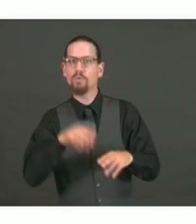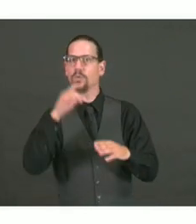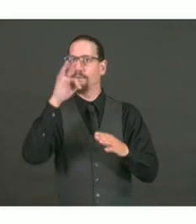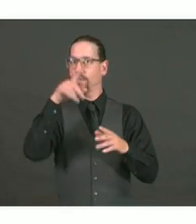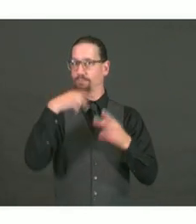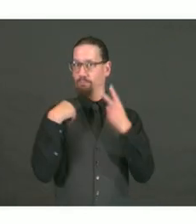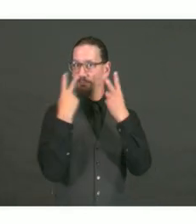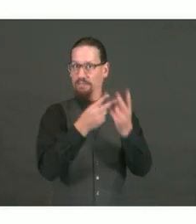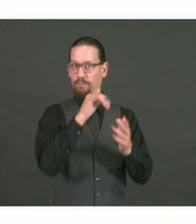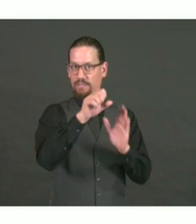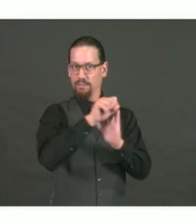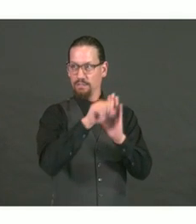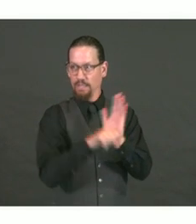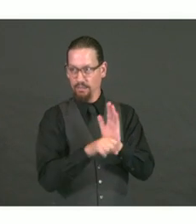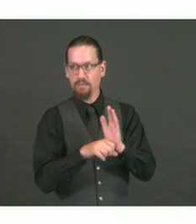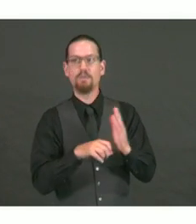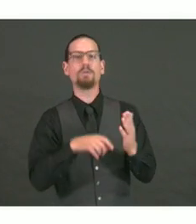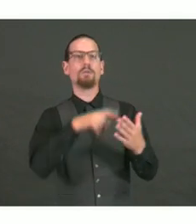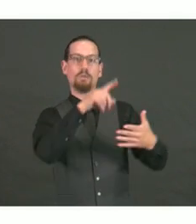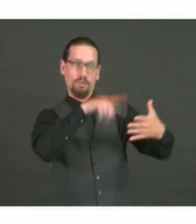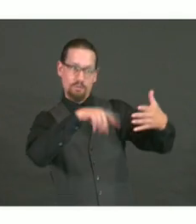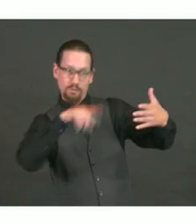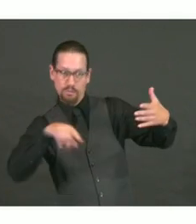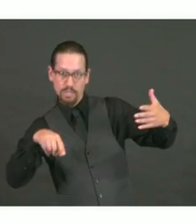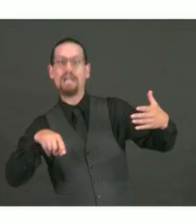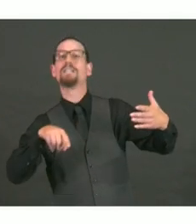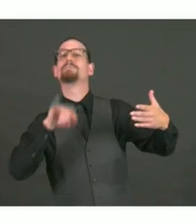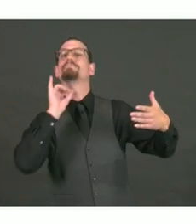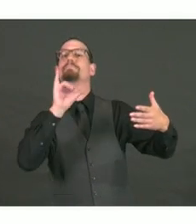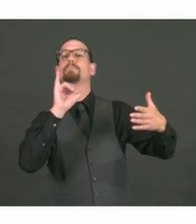out, please. We're going to have to follow the rules.